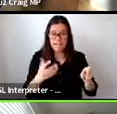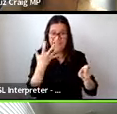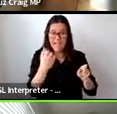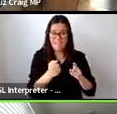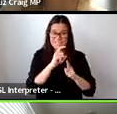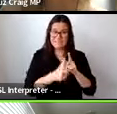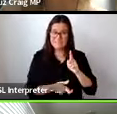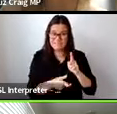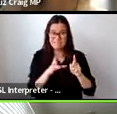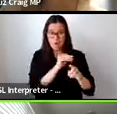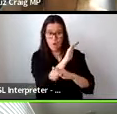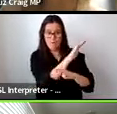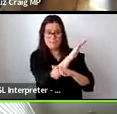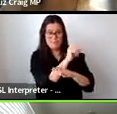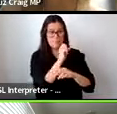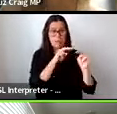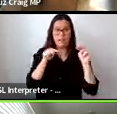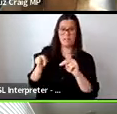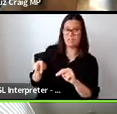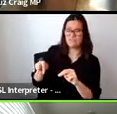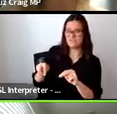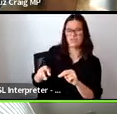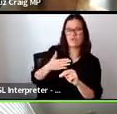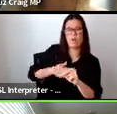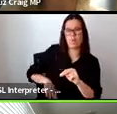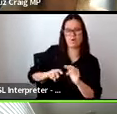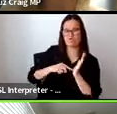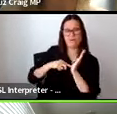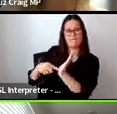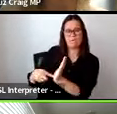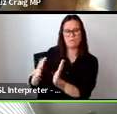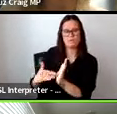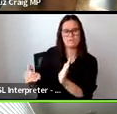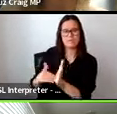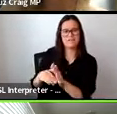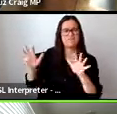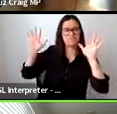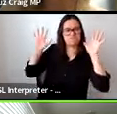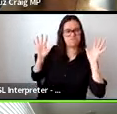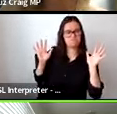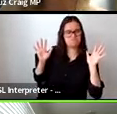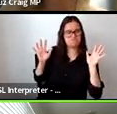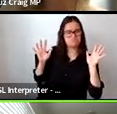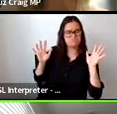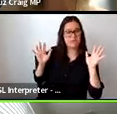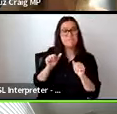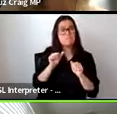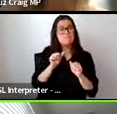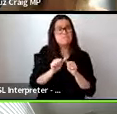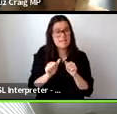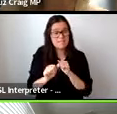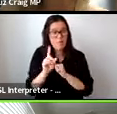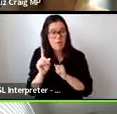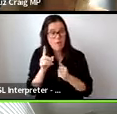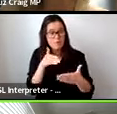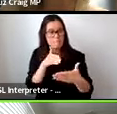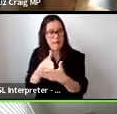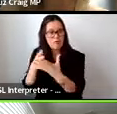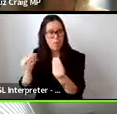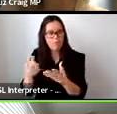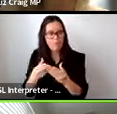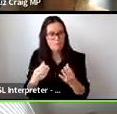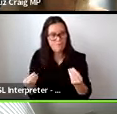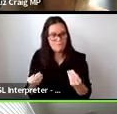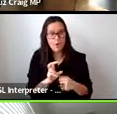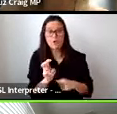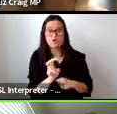here. I think New Zealand would be financially better off if they came here and spent their tourism dollars here.